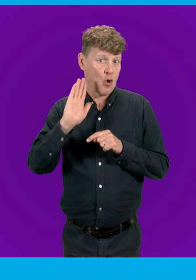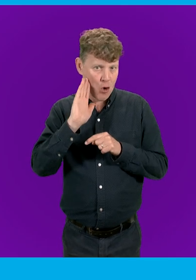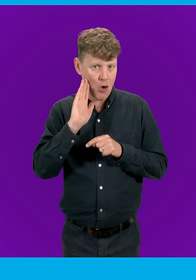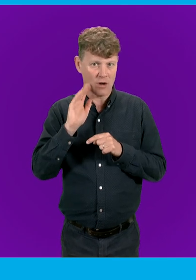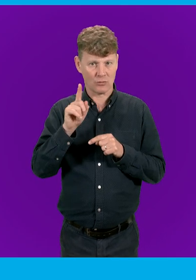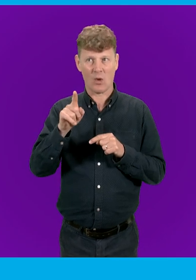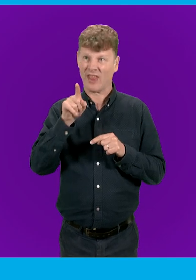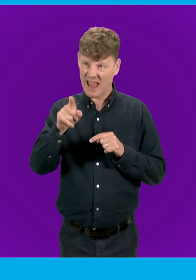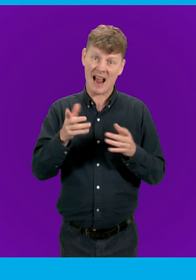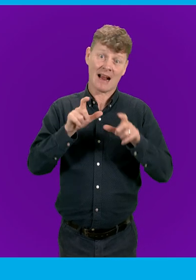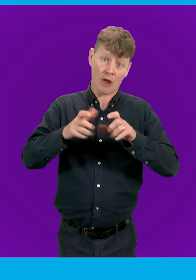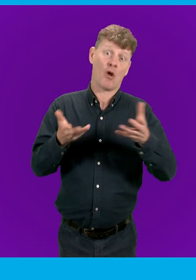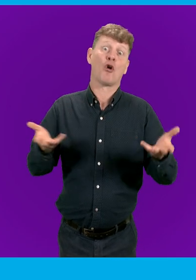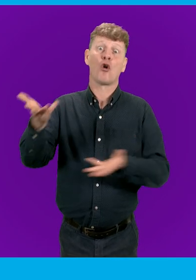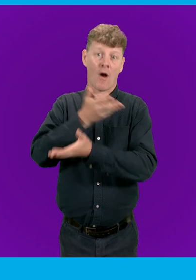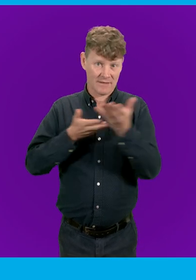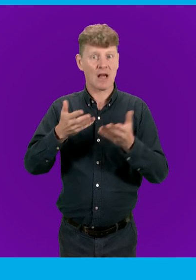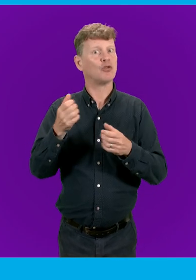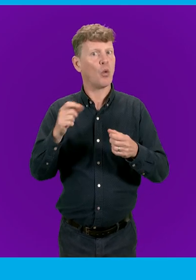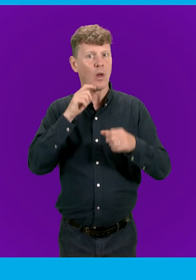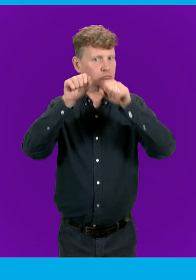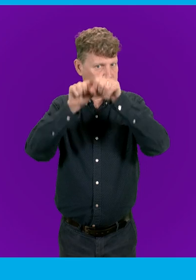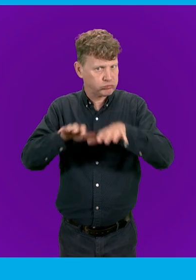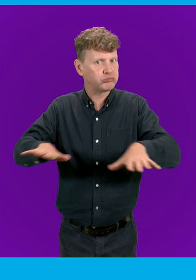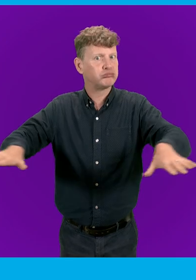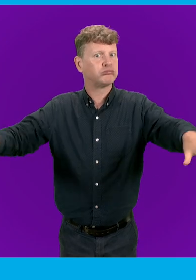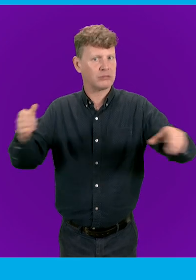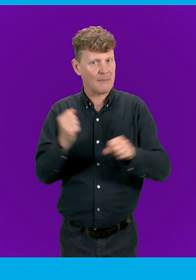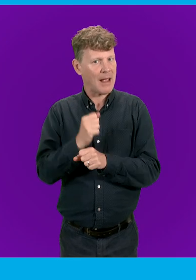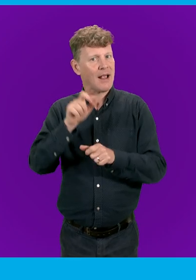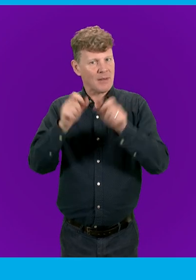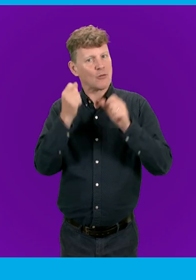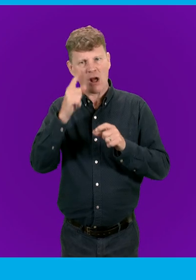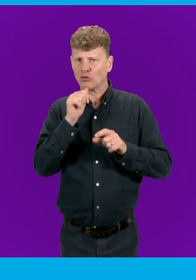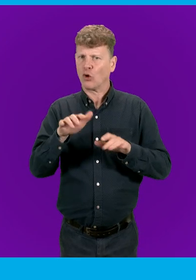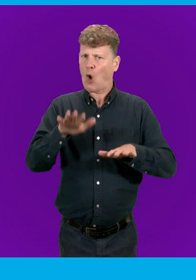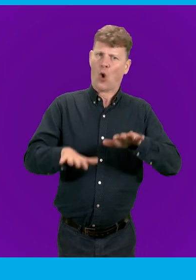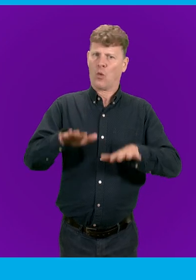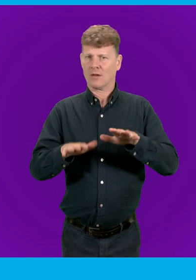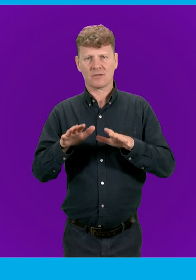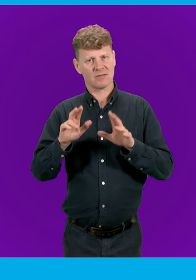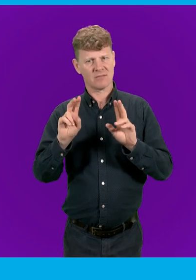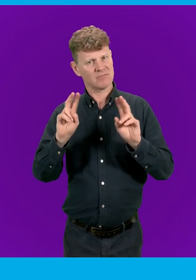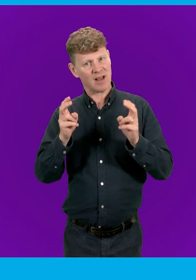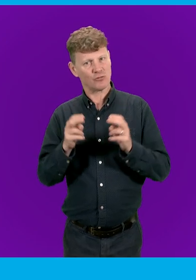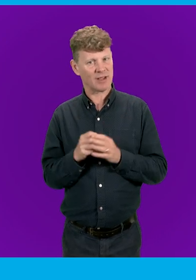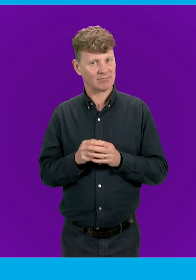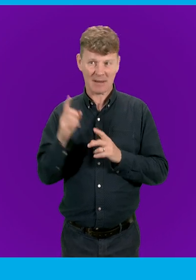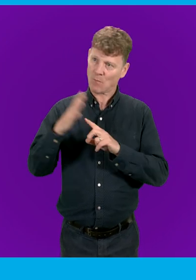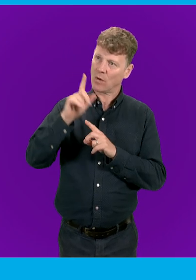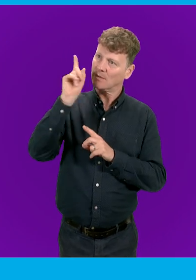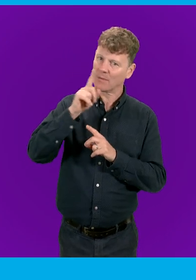and talk about it and make people realise that it's not an awkward subject because they're speaking about it to important people.